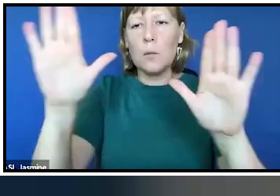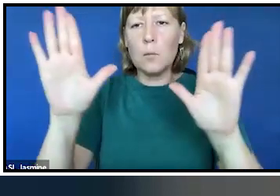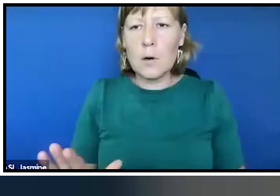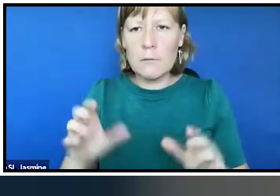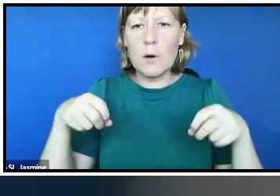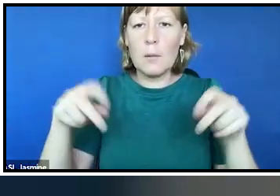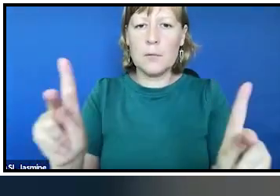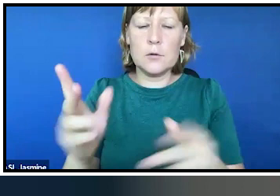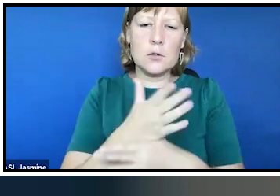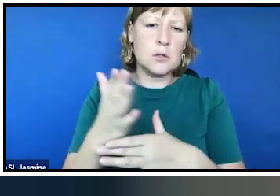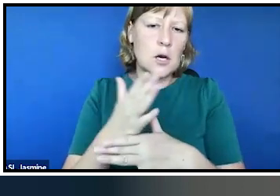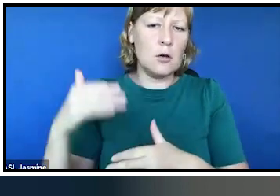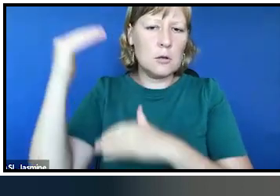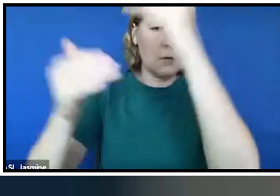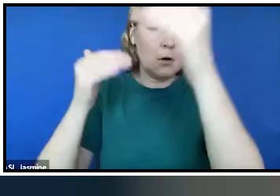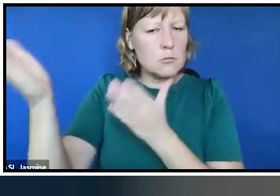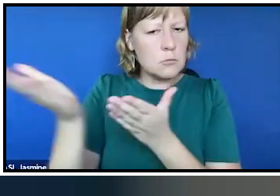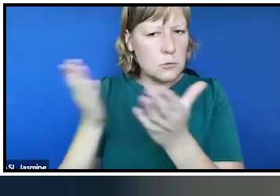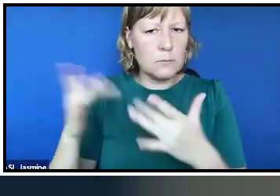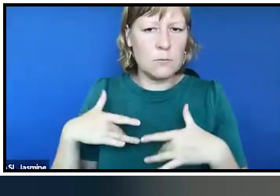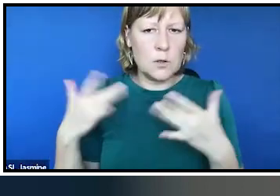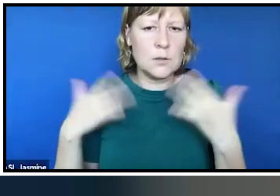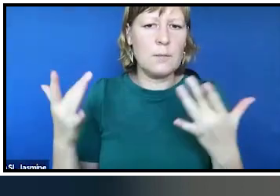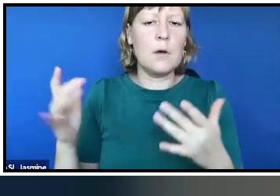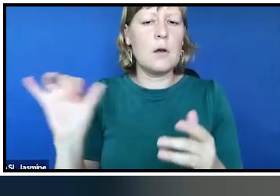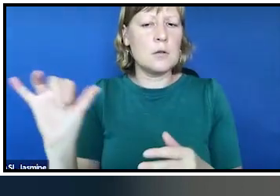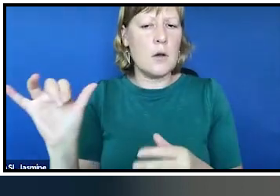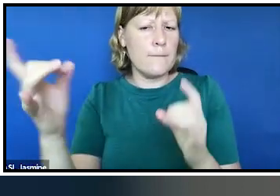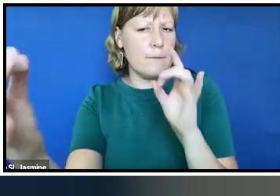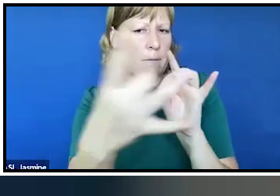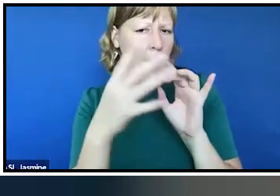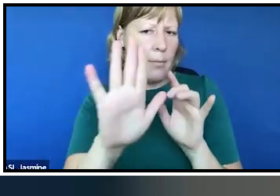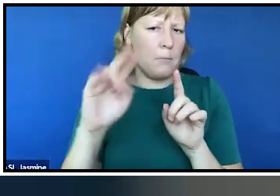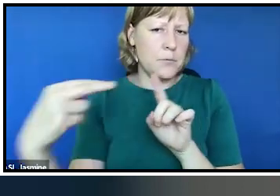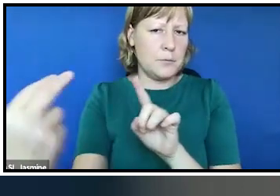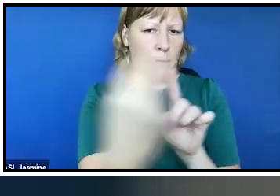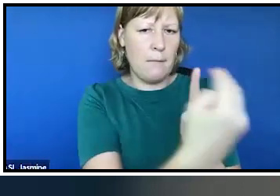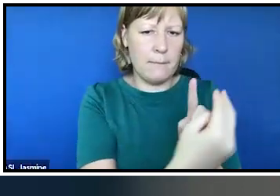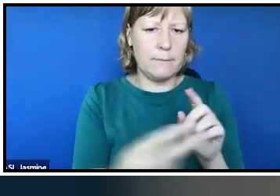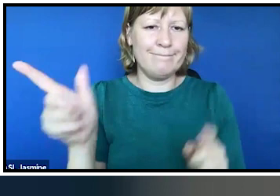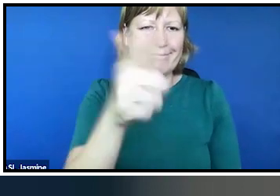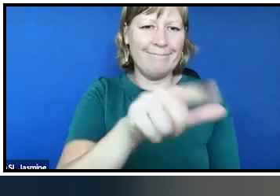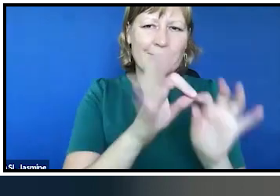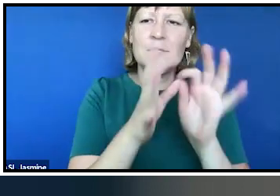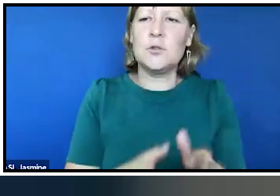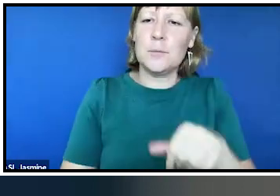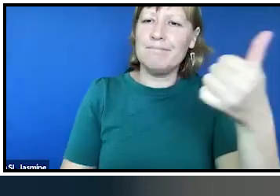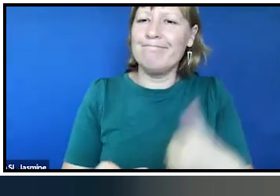information about adult service and most importantly, hear feedback from their perspective regarding the process of